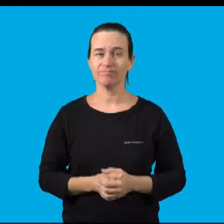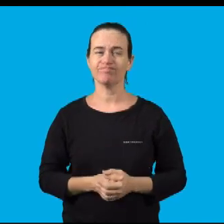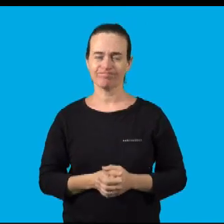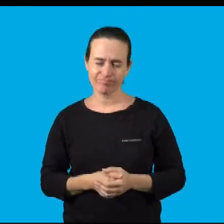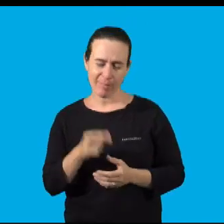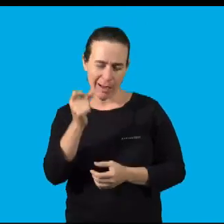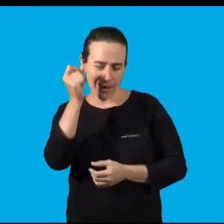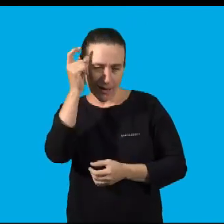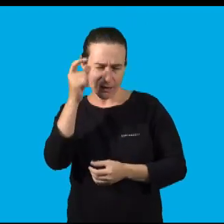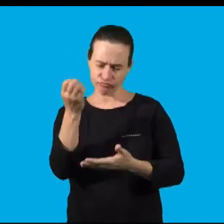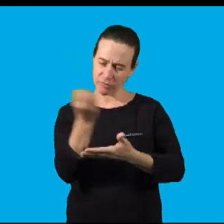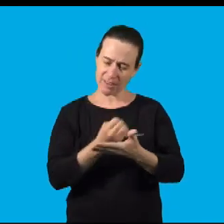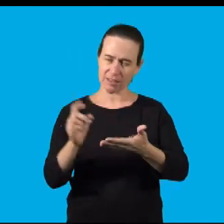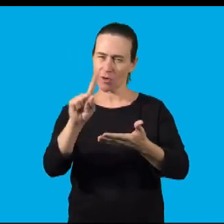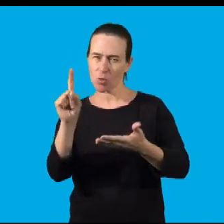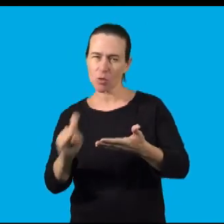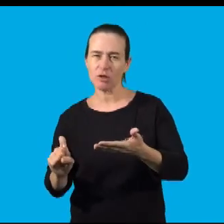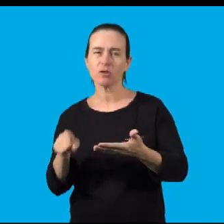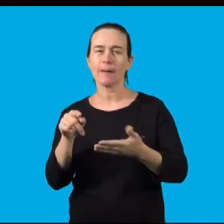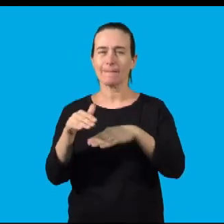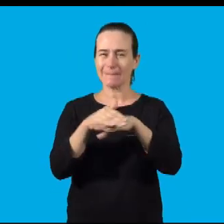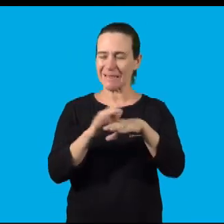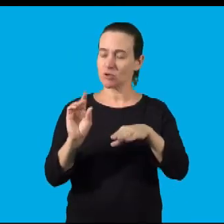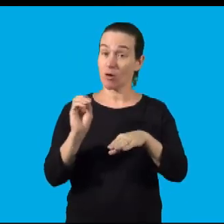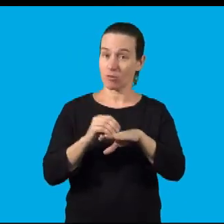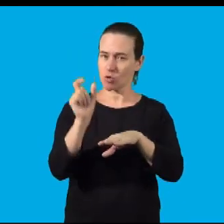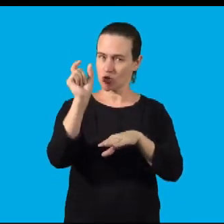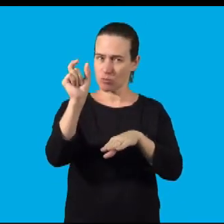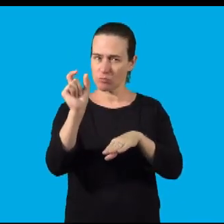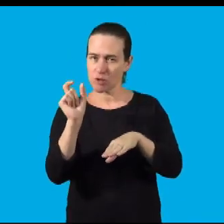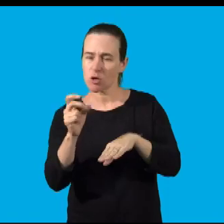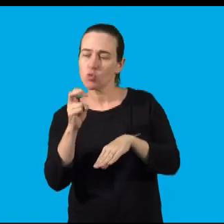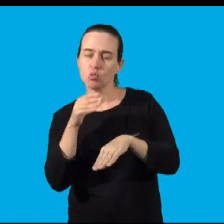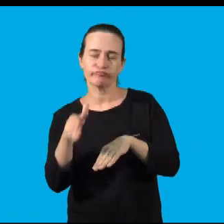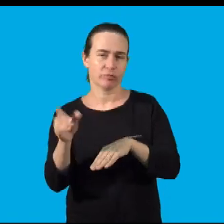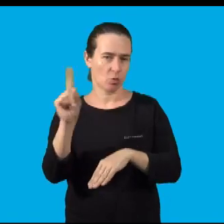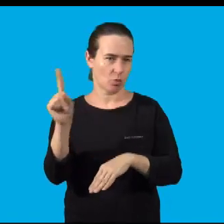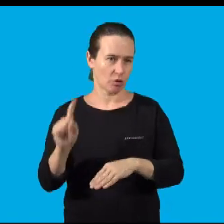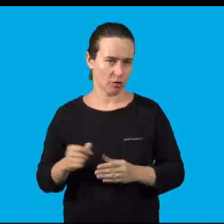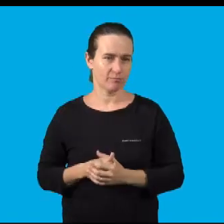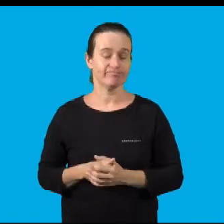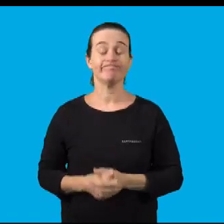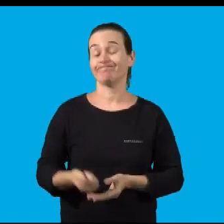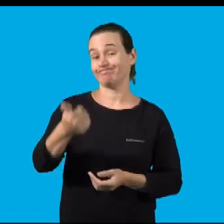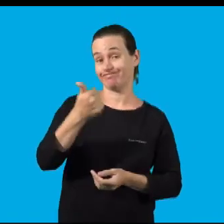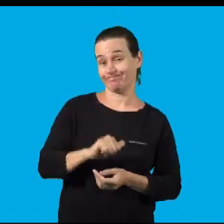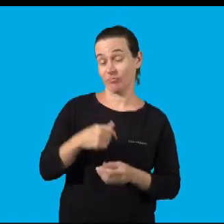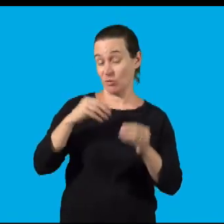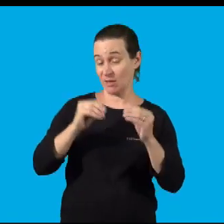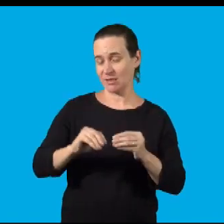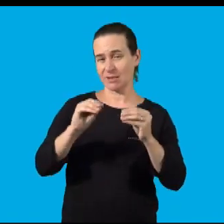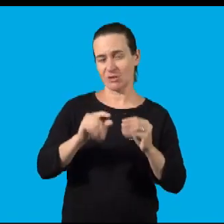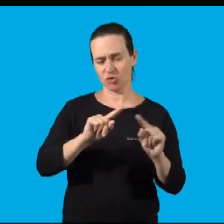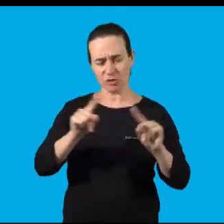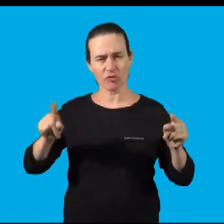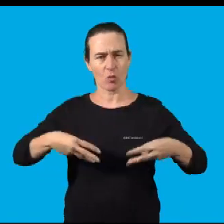to interpret the essay questions based on the terminology used in the question. You will